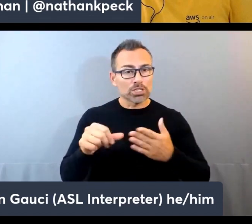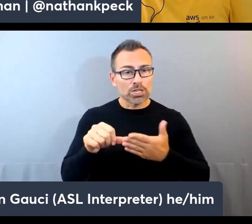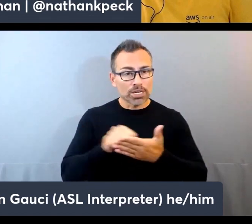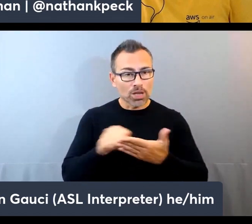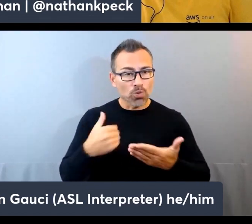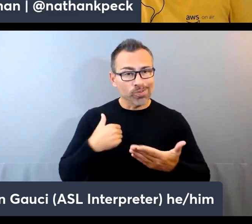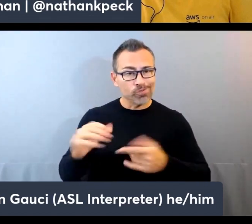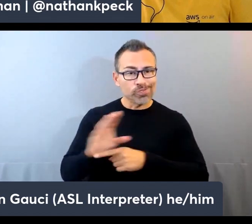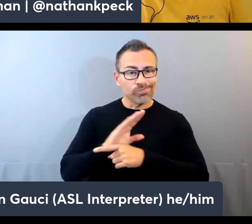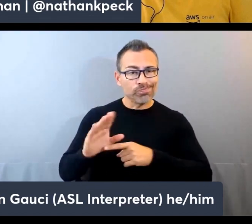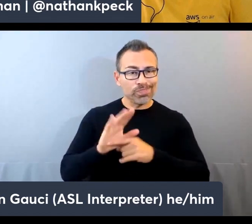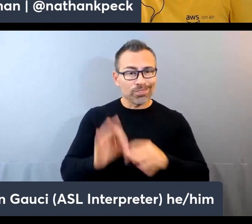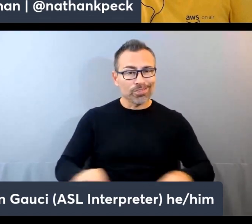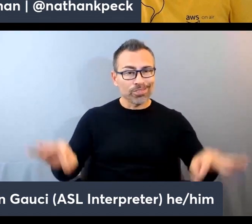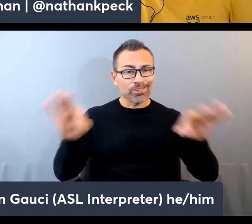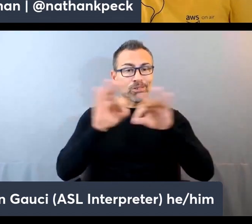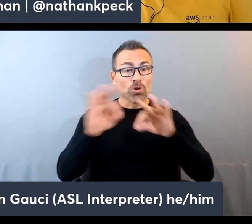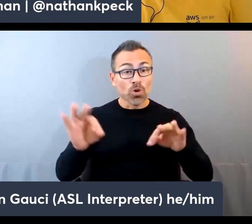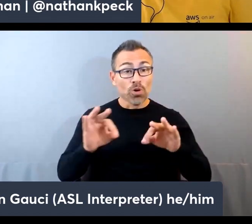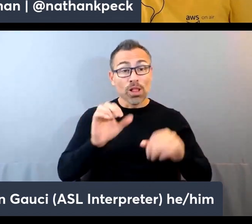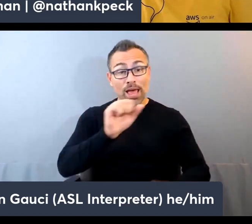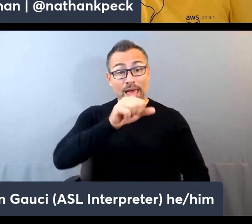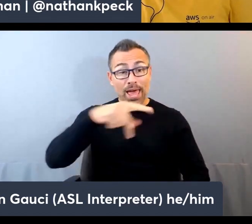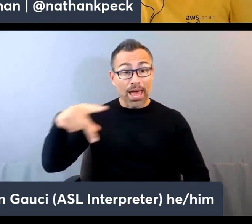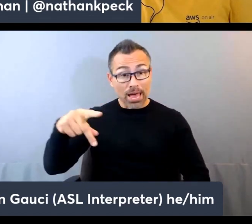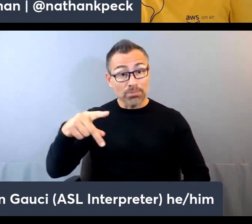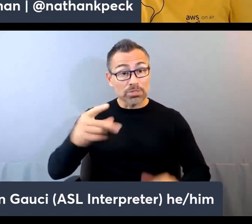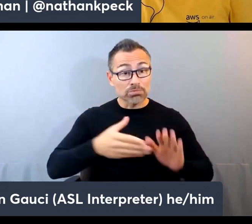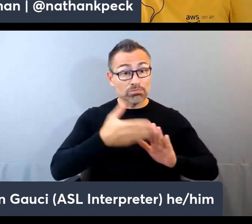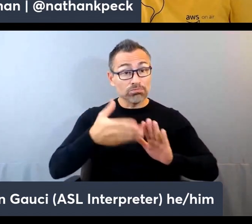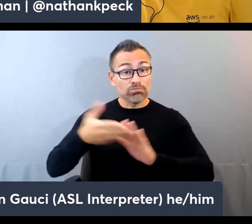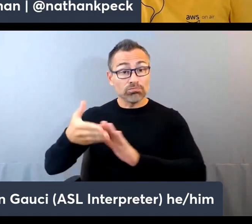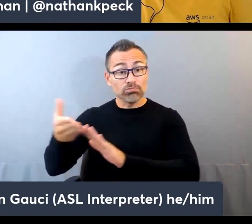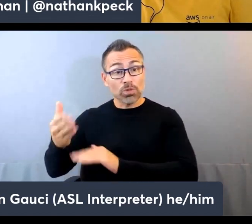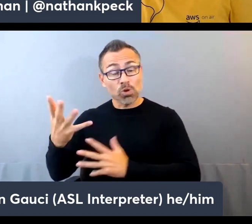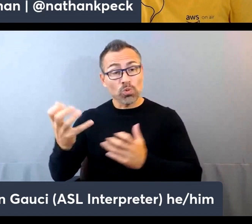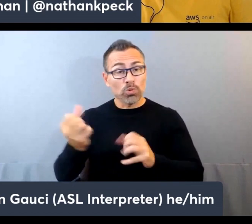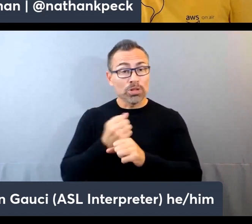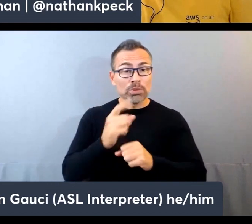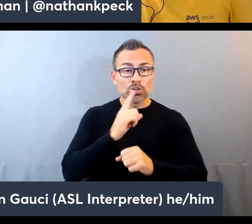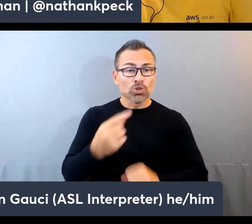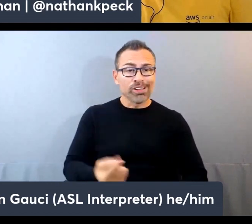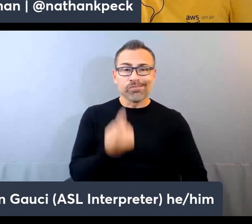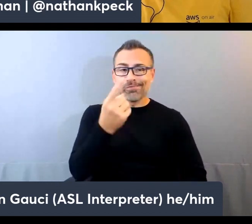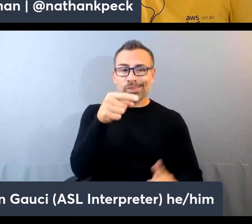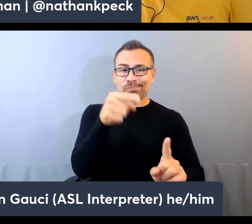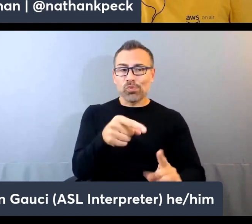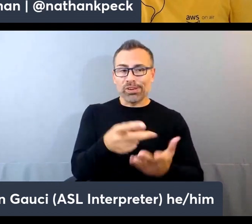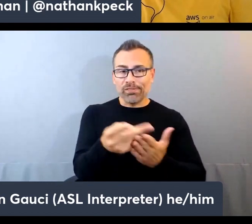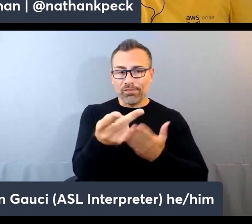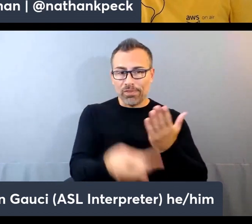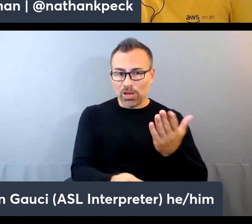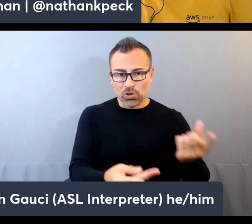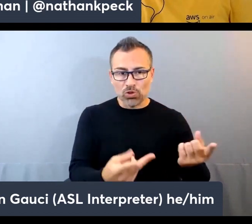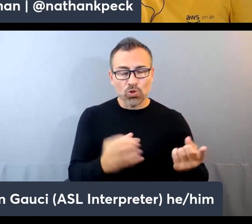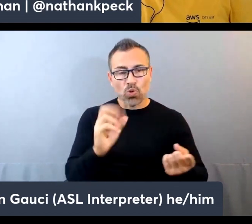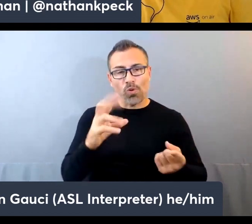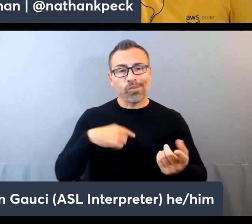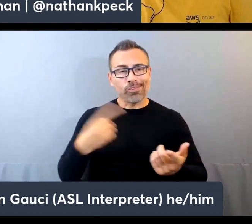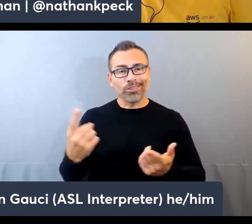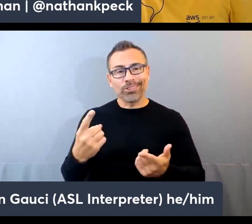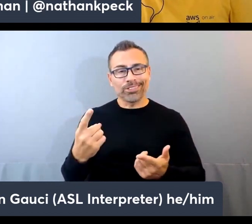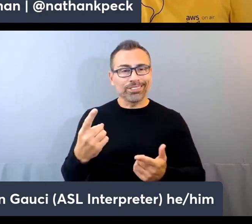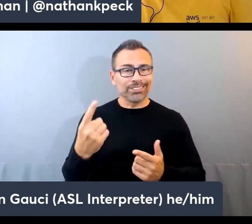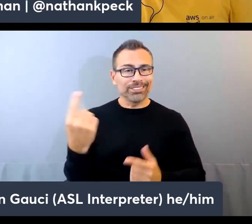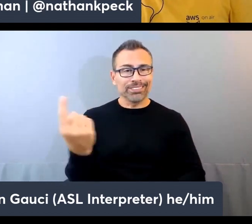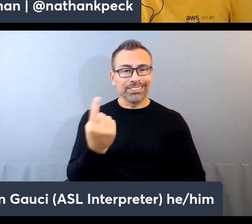critical applications running, we want to make sure that you don't have a single point of failure, such as a single availability zone deployment.